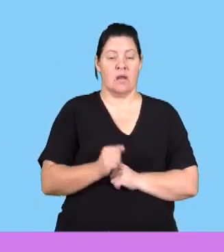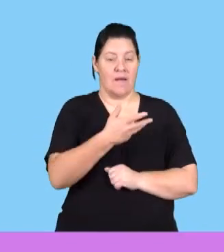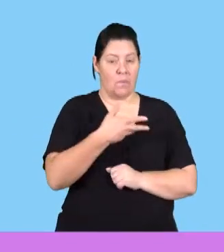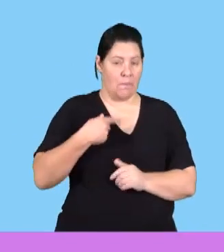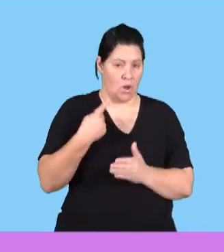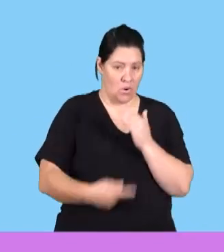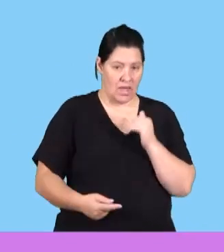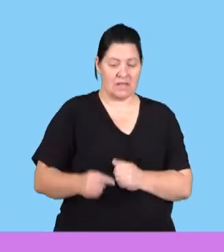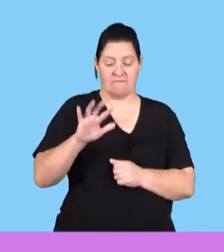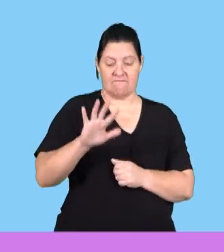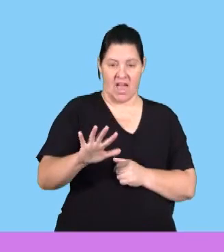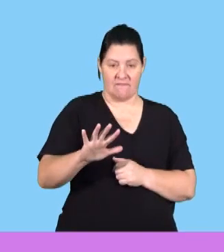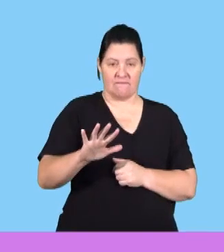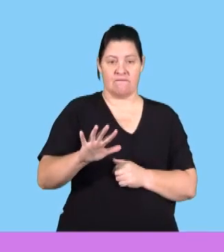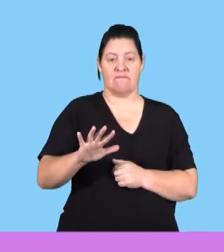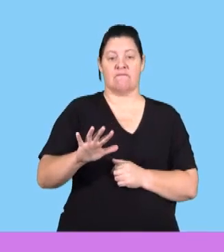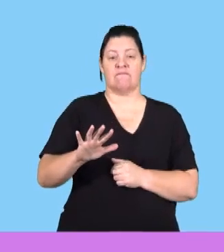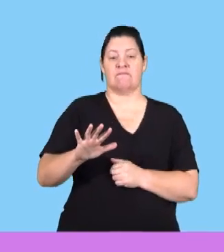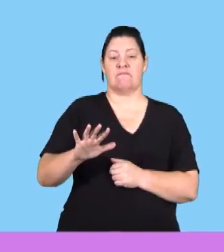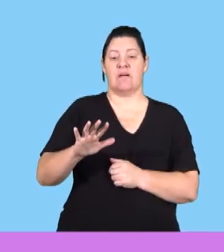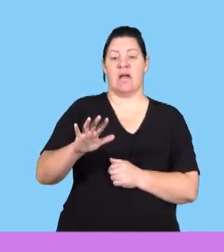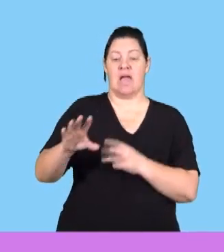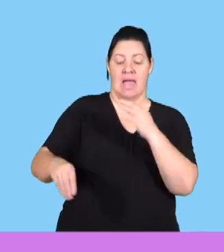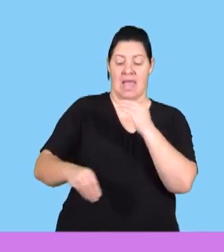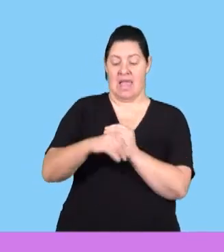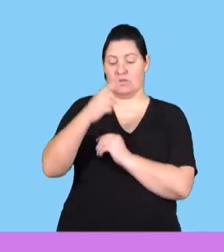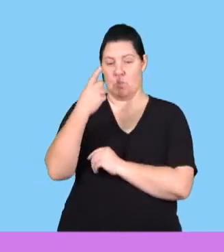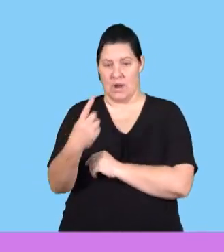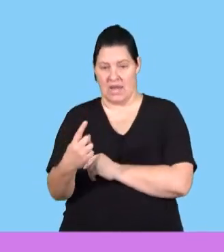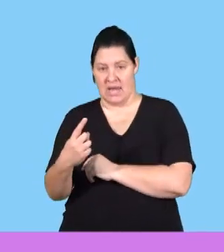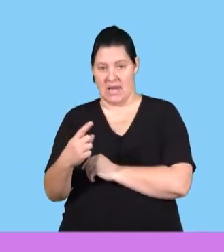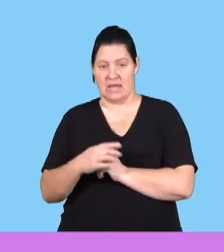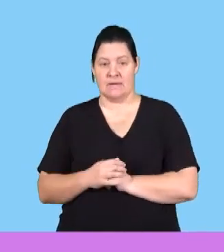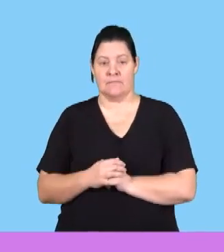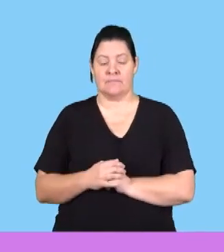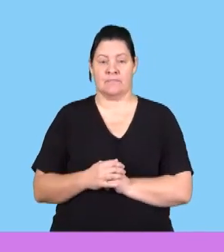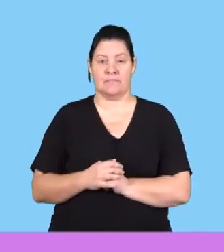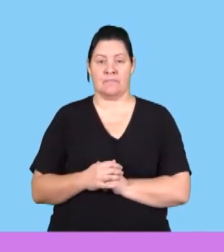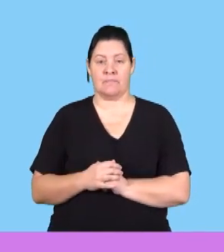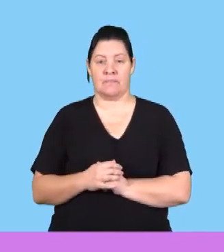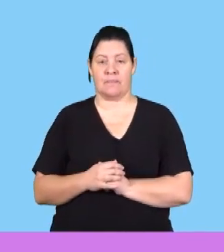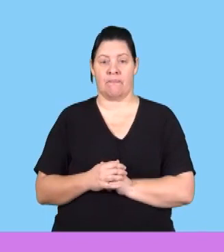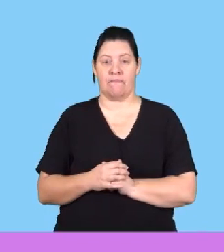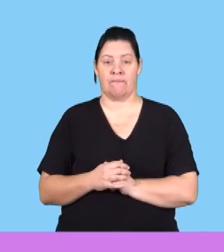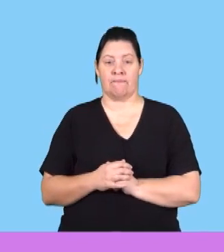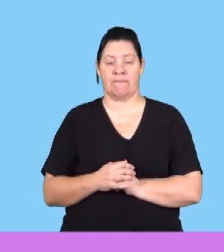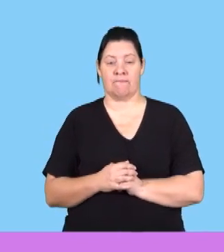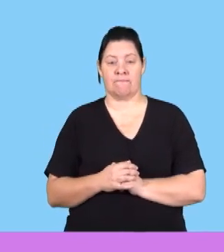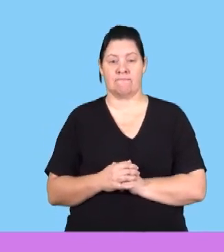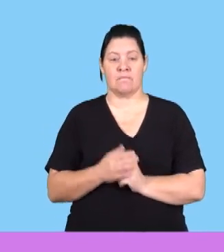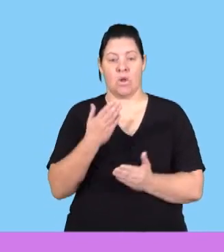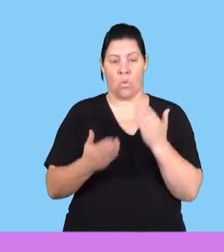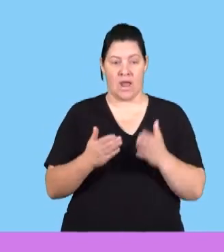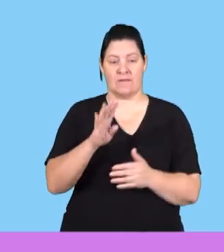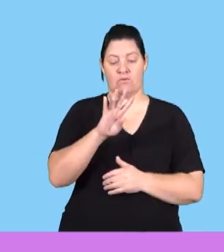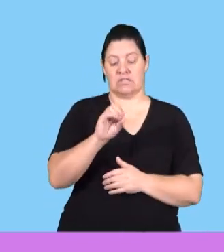working with females, that will be the 5, which is between the weight category of 50 and 59, plus the 1 here, which